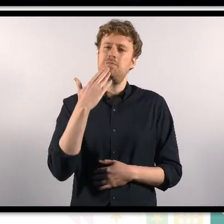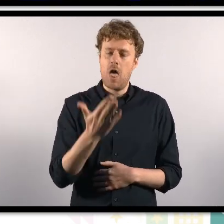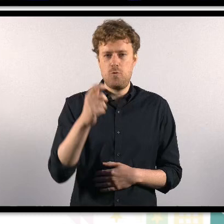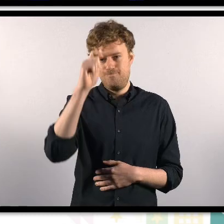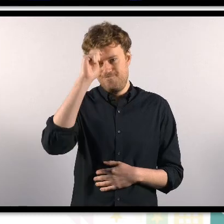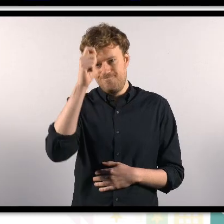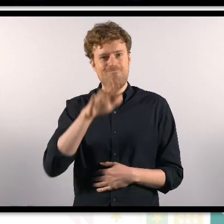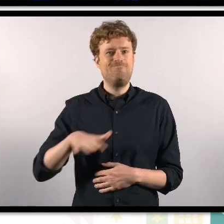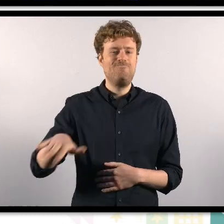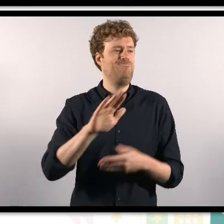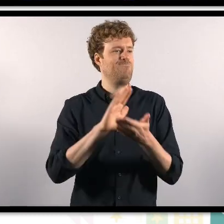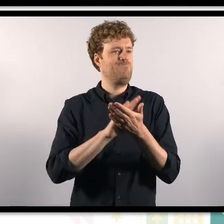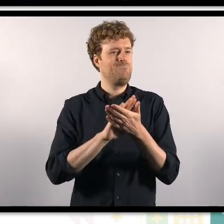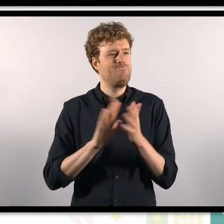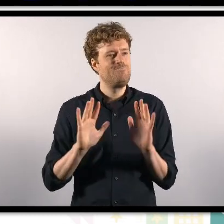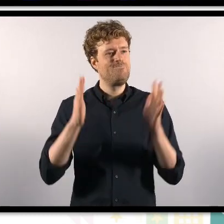crazy support.